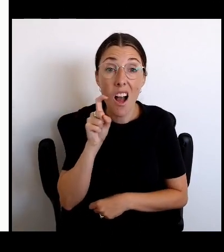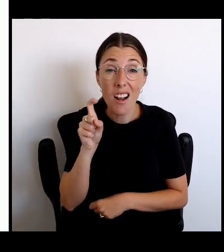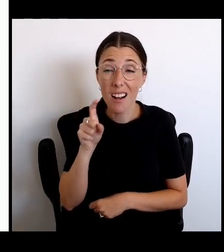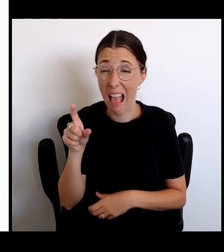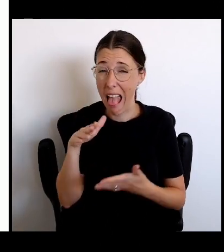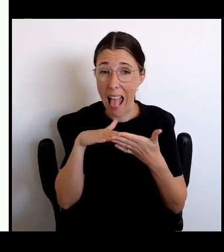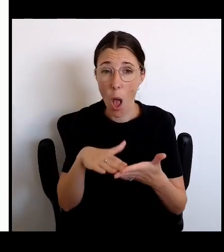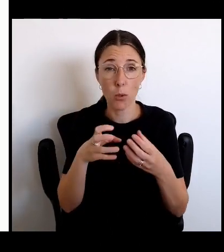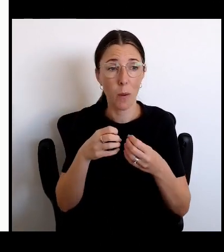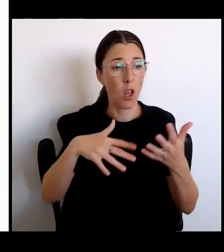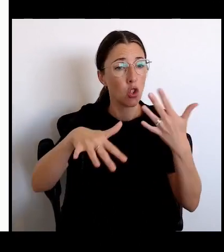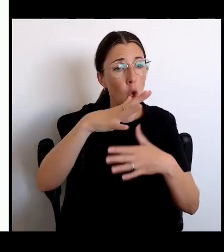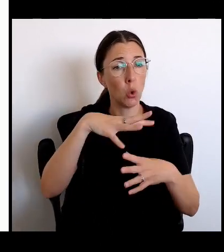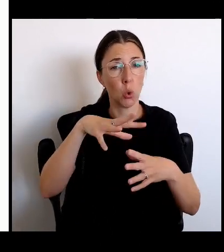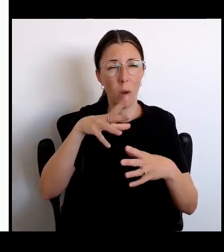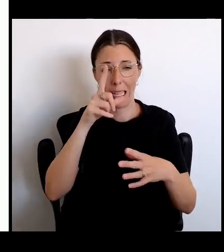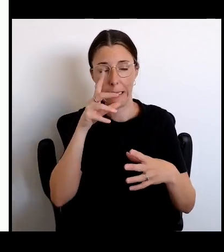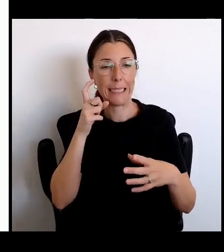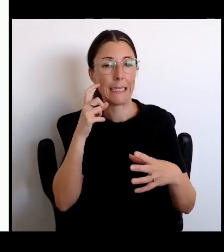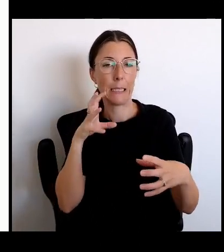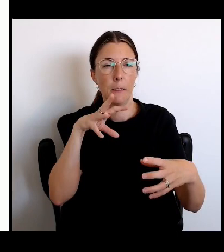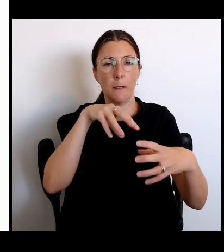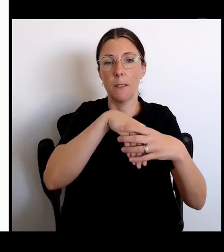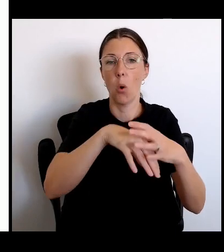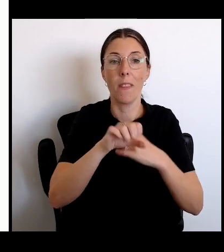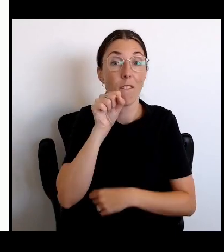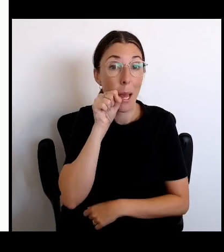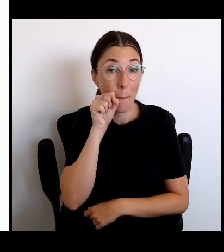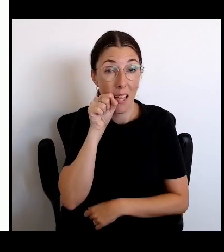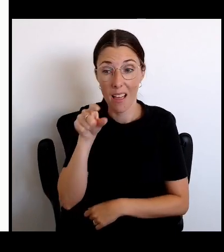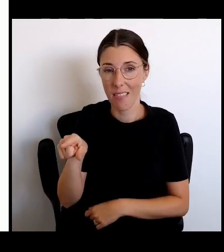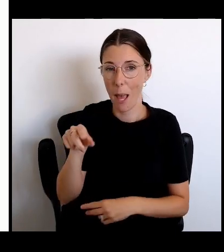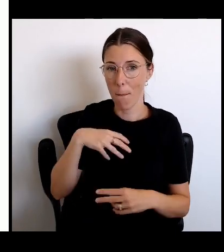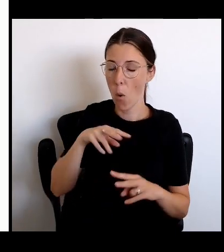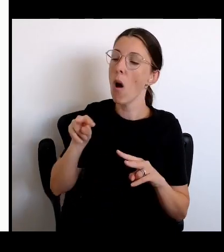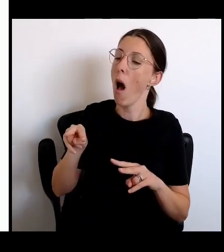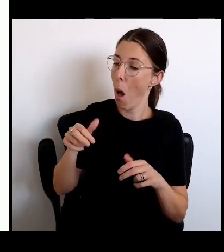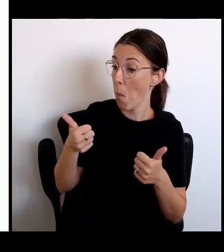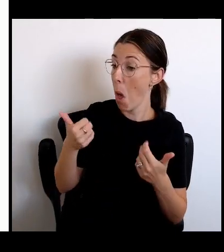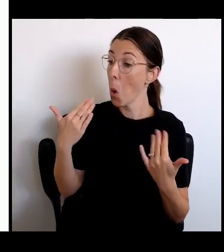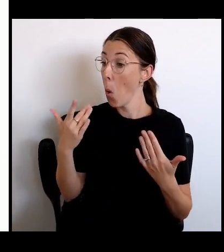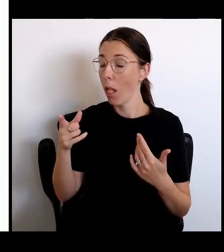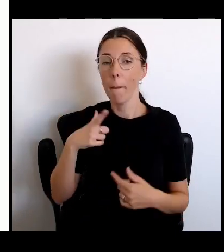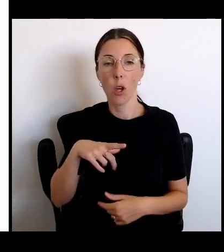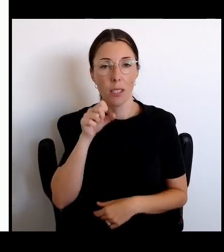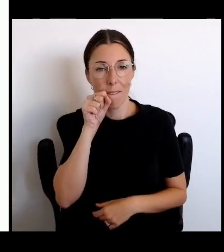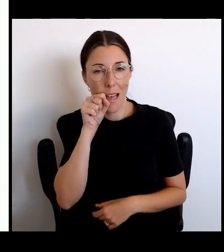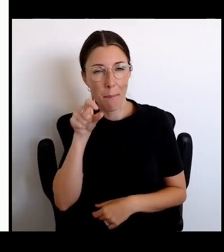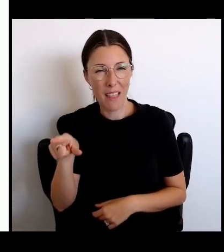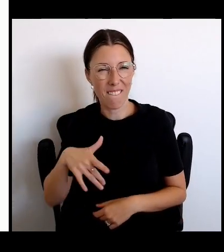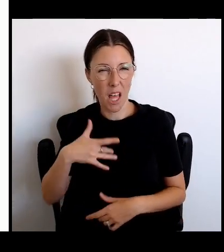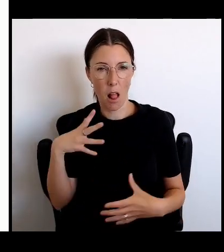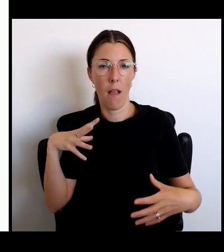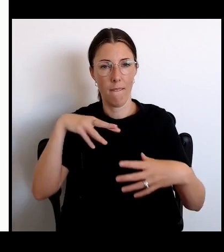a way into social groups. It does give them social credibility. It does help them to fit in and belong. So we need